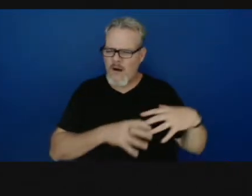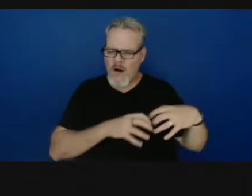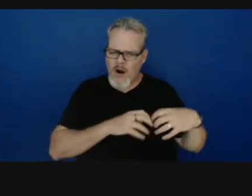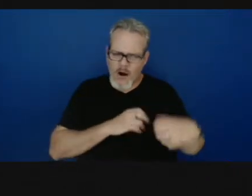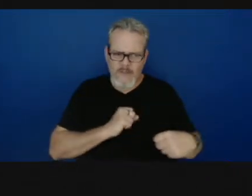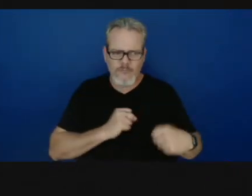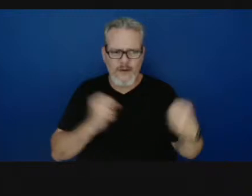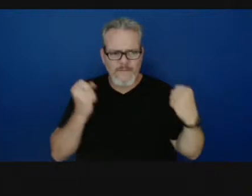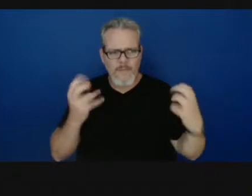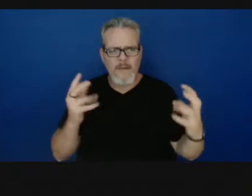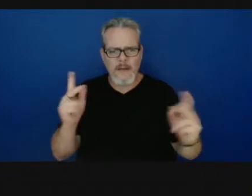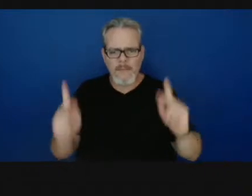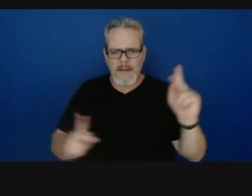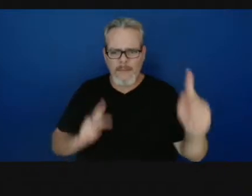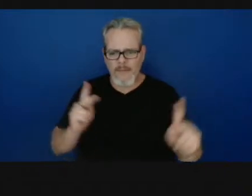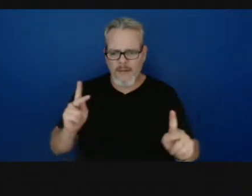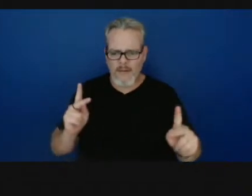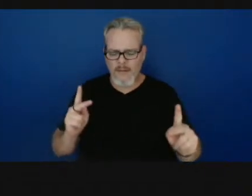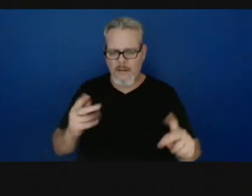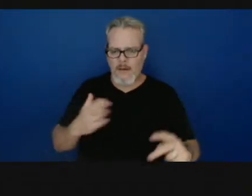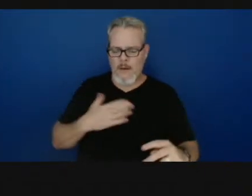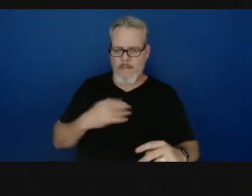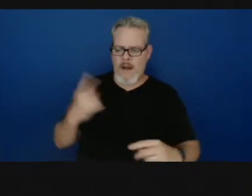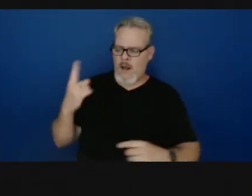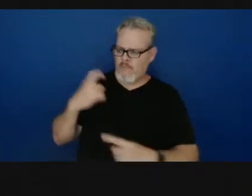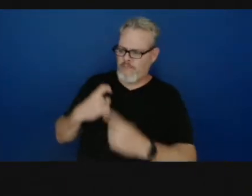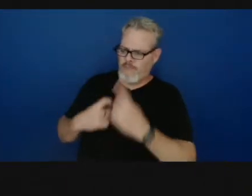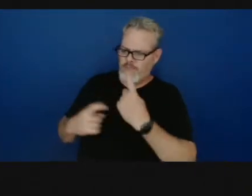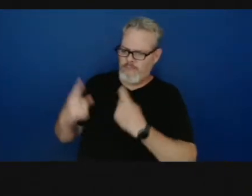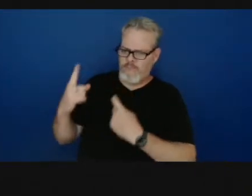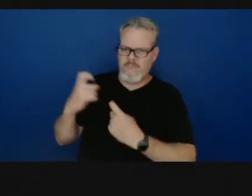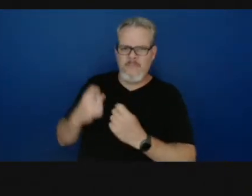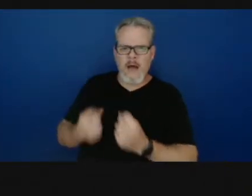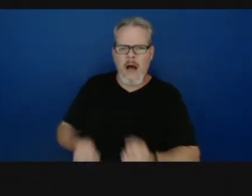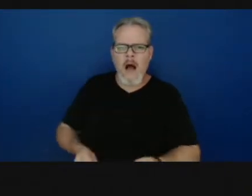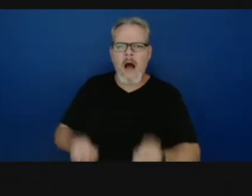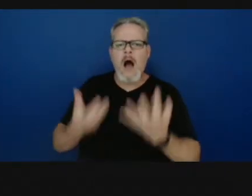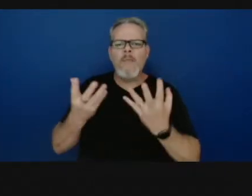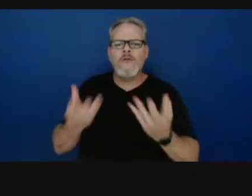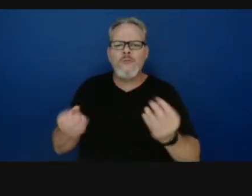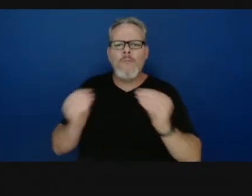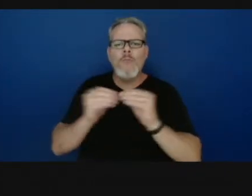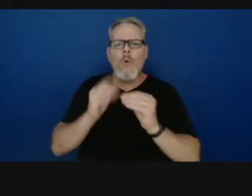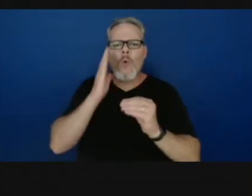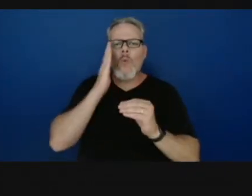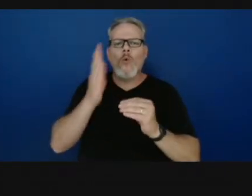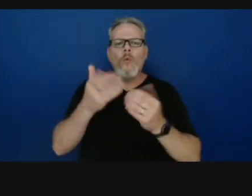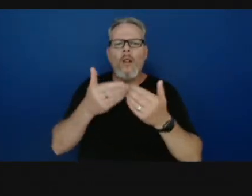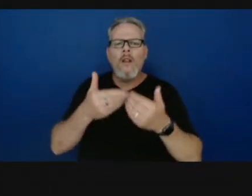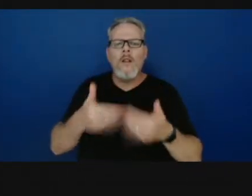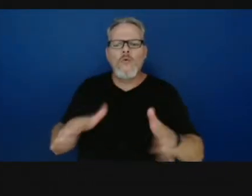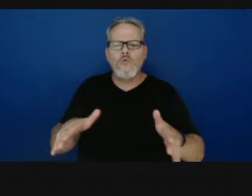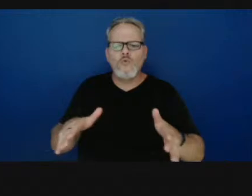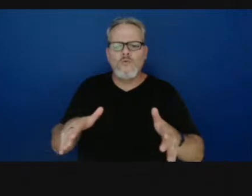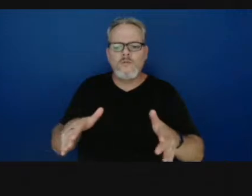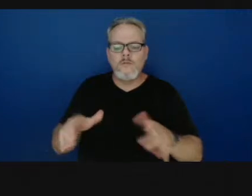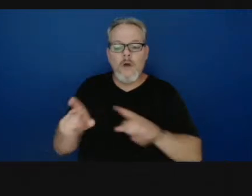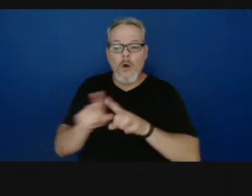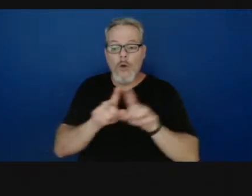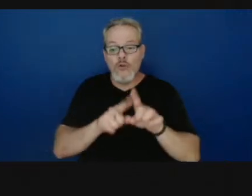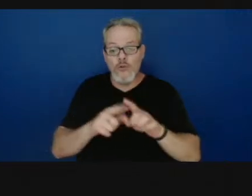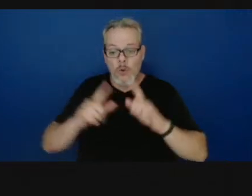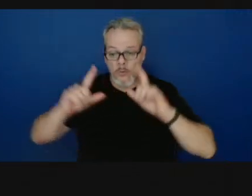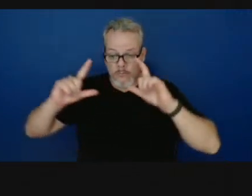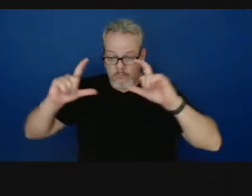people. And the question that I keep hearing is, how much more are we going to lose? Bruce Amari and Mick Calver also managed to catch one